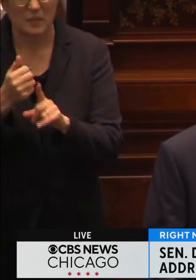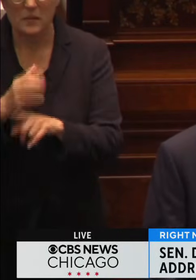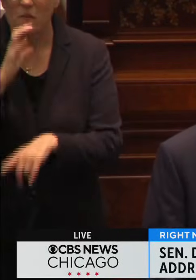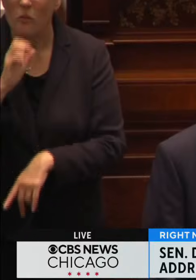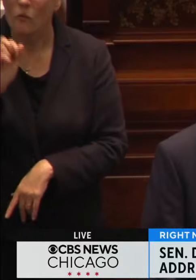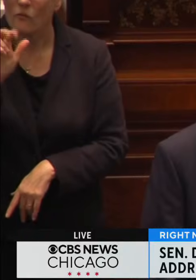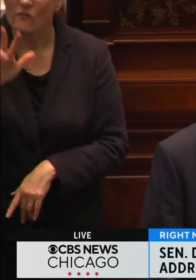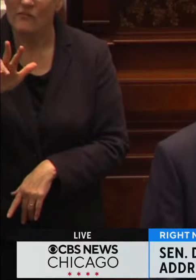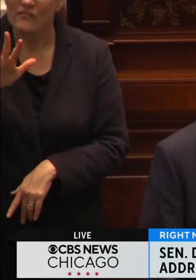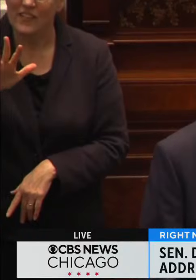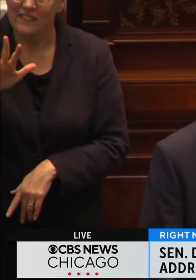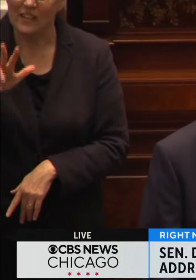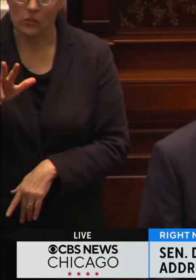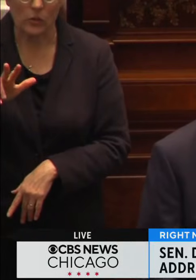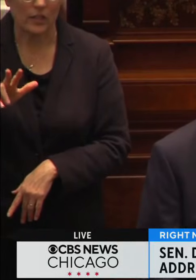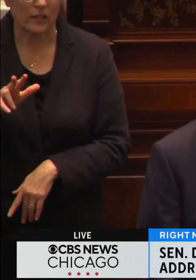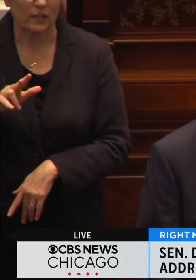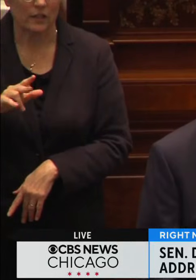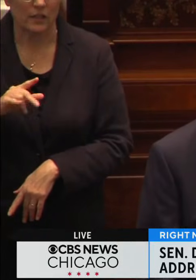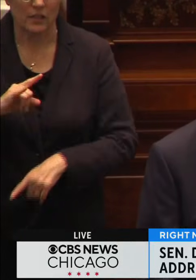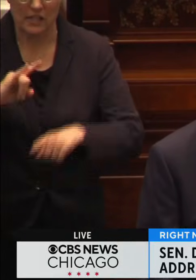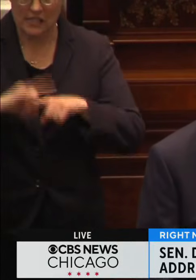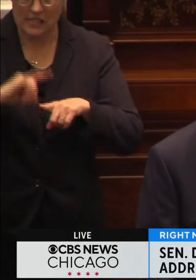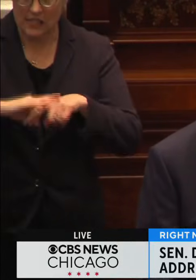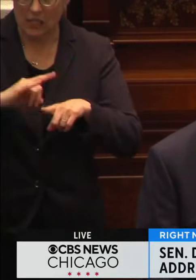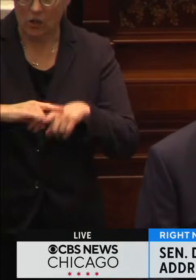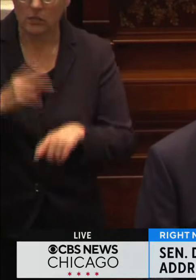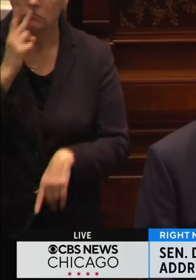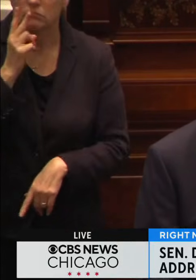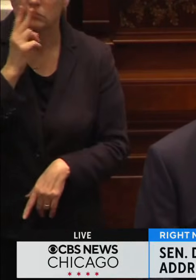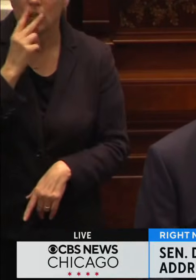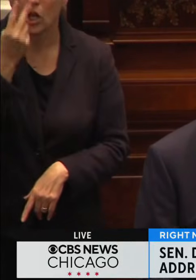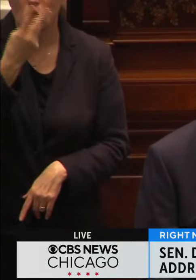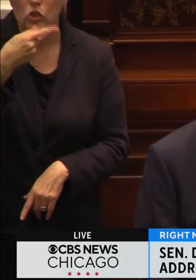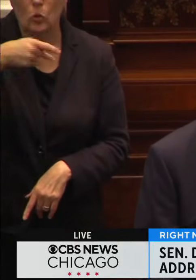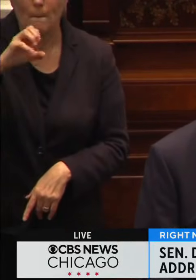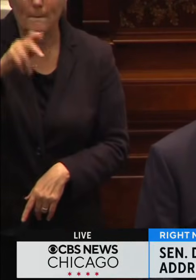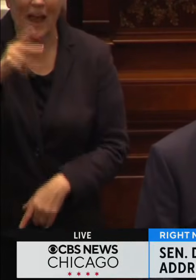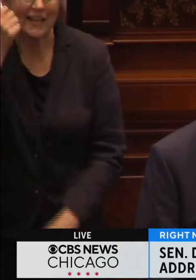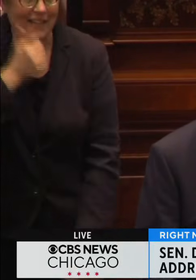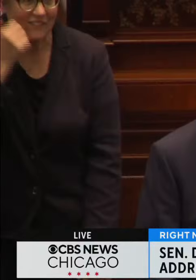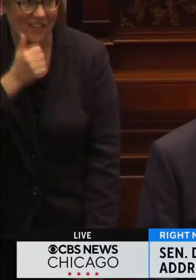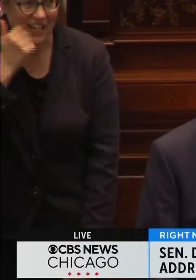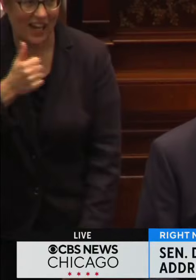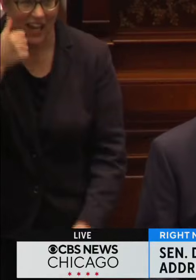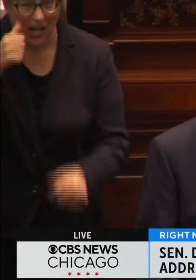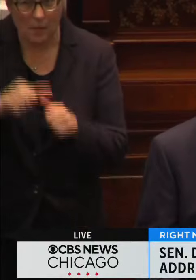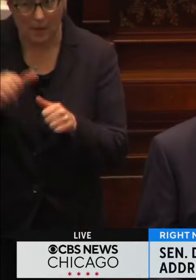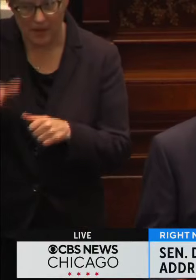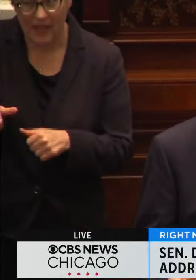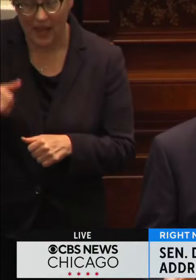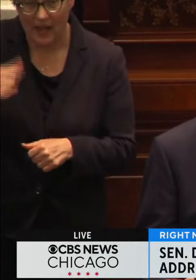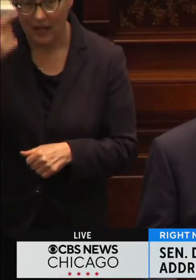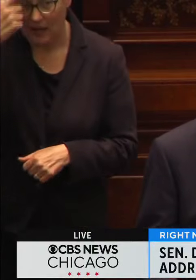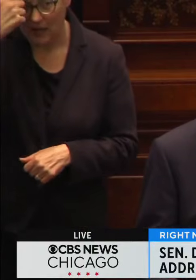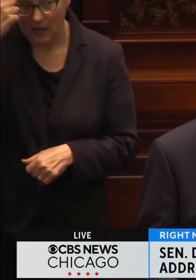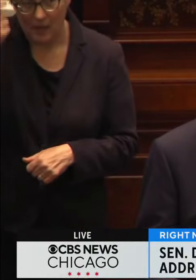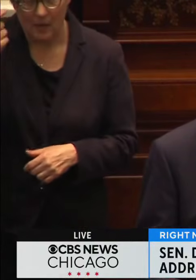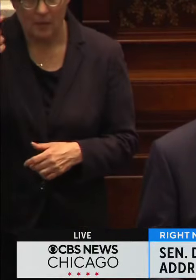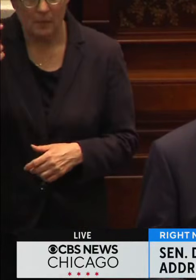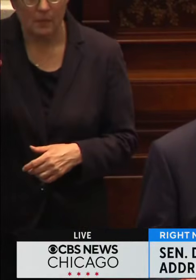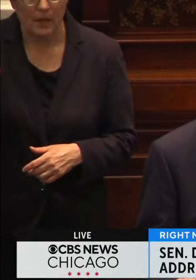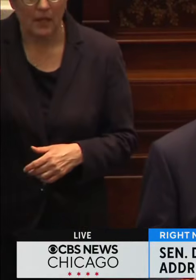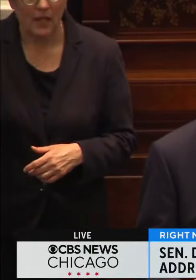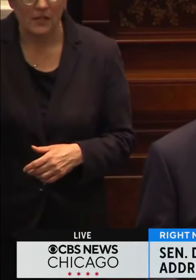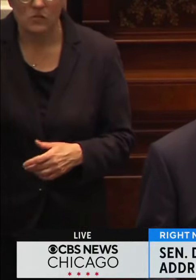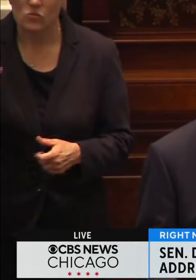years old. He smoked 2 packs of cigarettes a day. I remember it so well because it was devastating to lose him